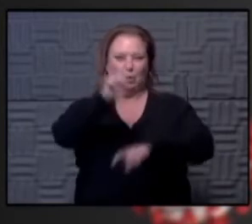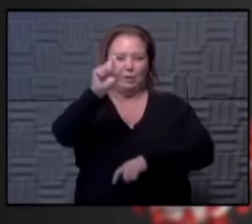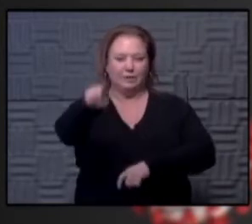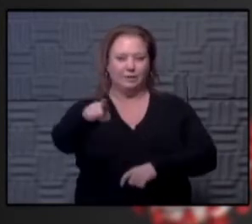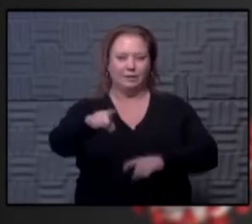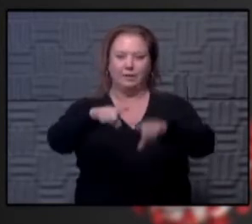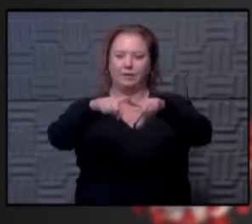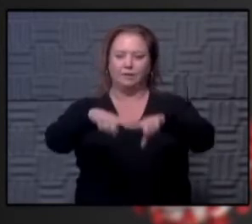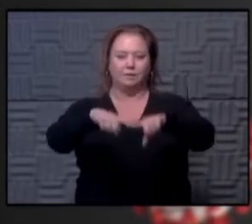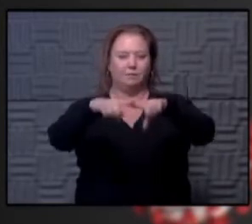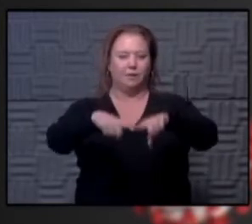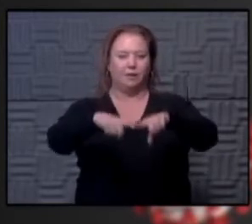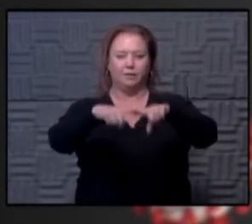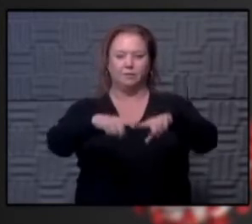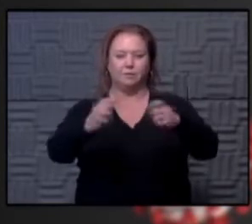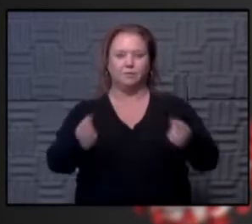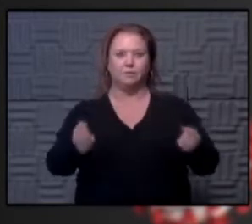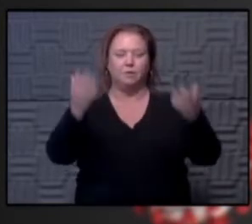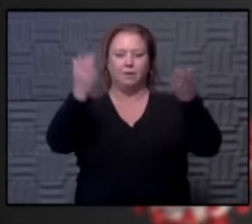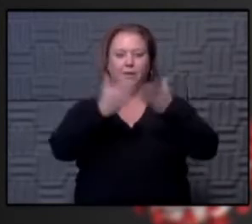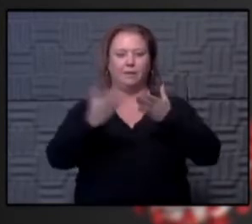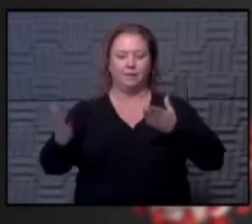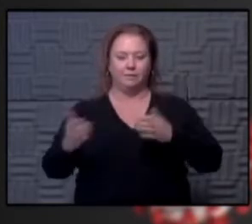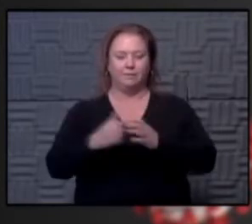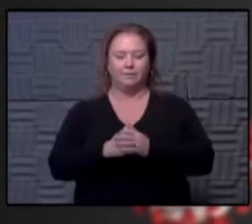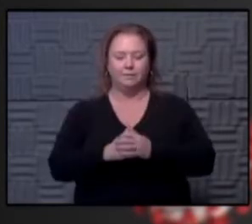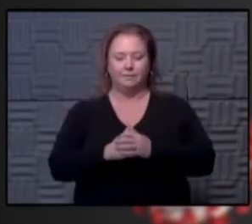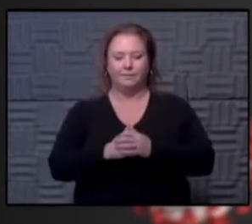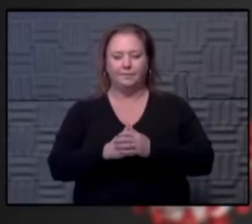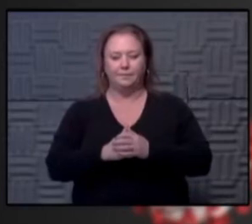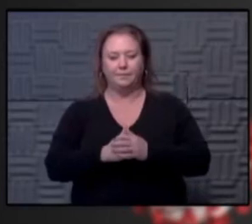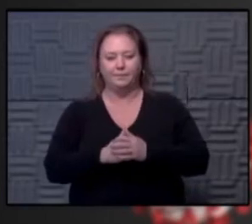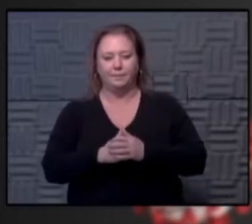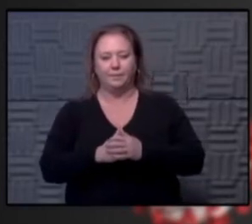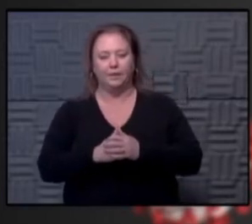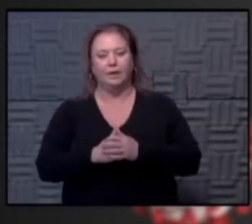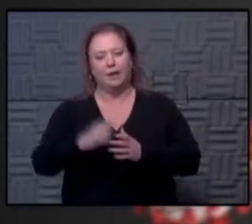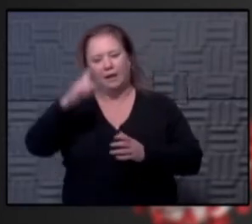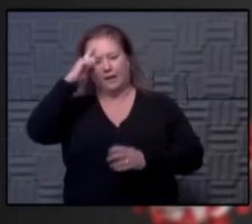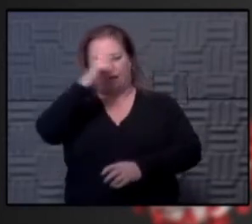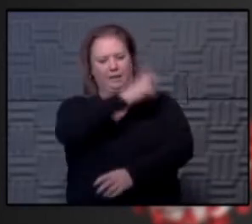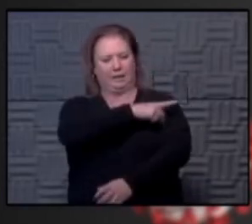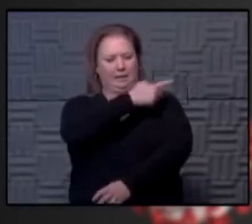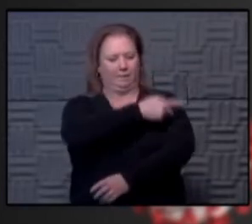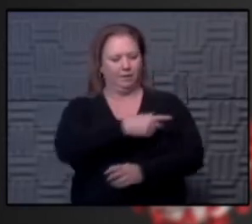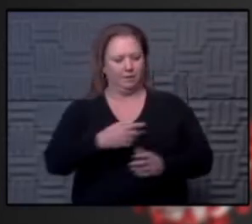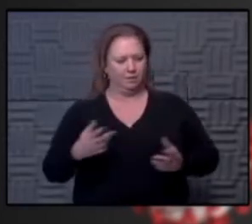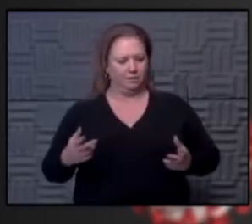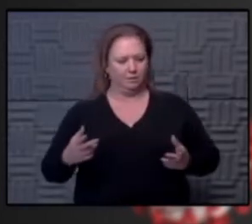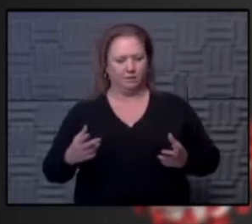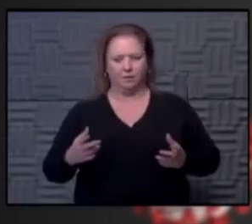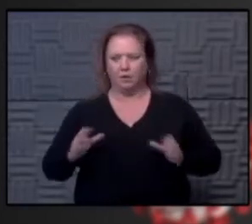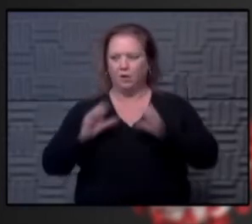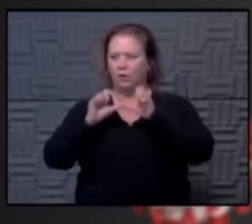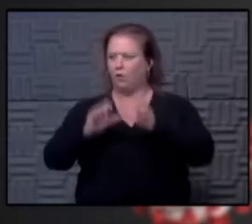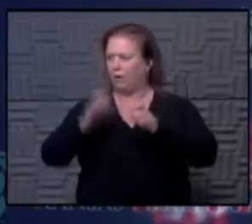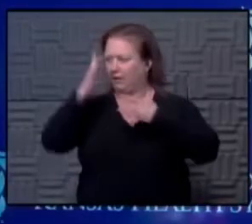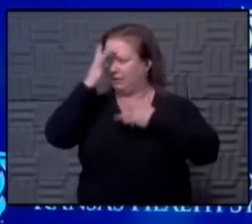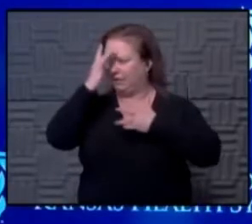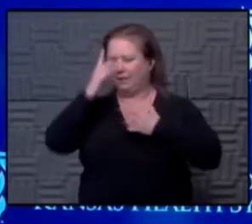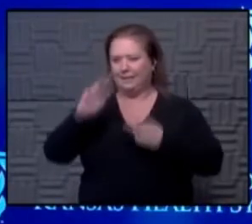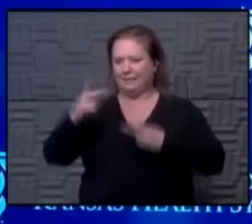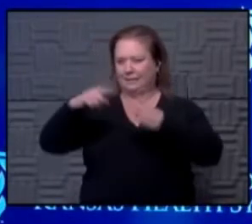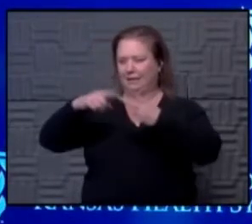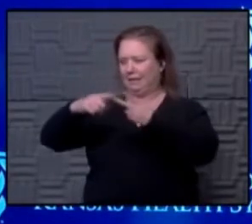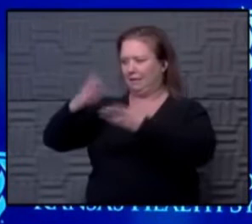dependent on so many factors, at least the timeline. I think patients with chronic disease. I can take the second